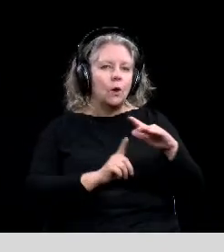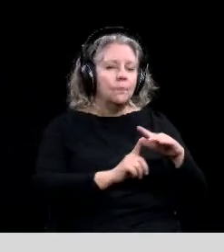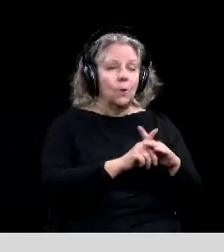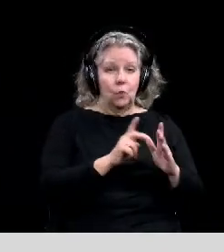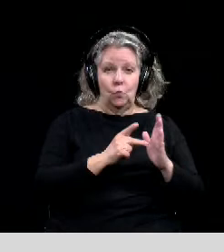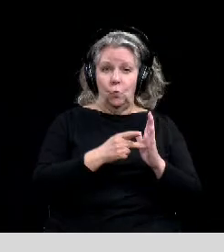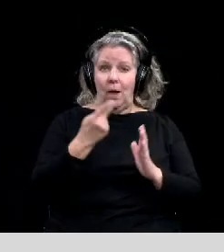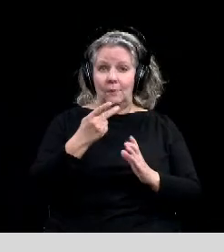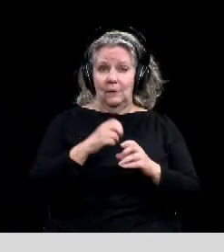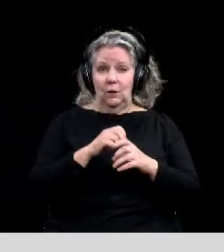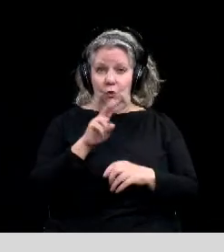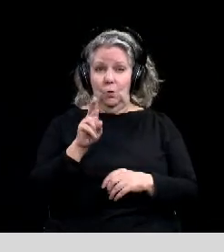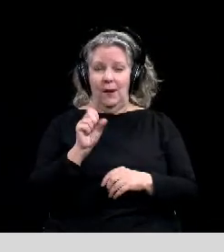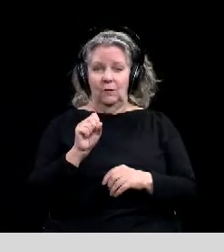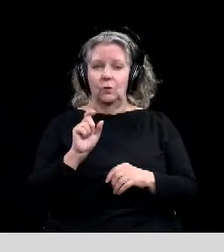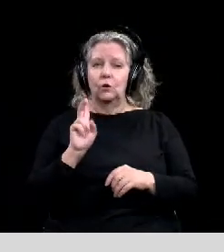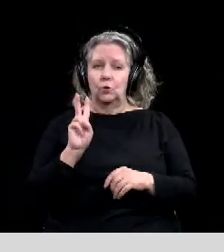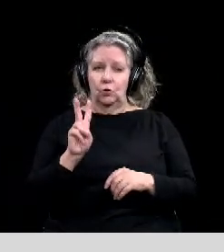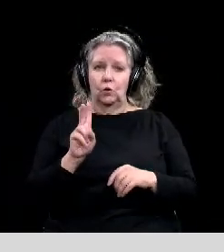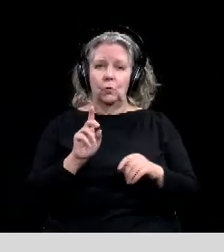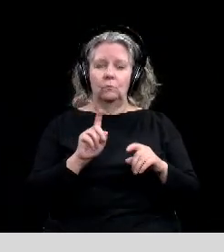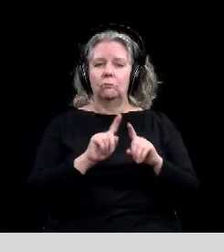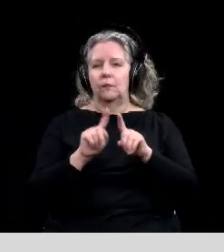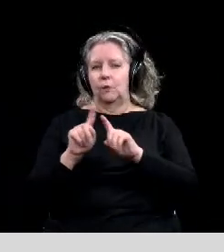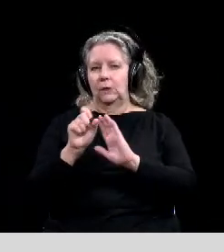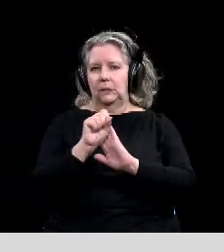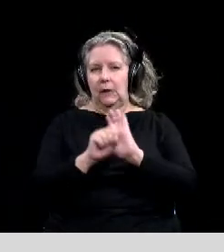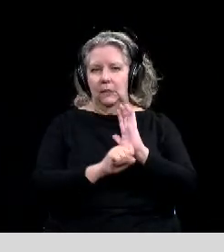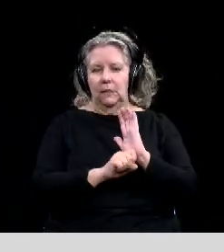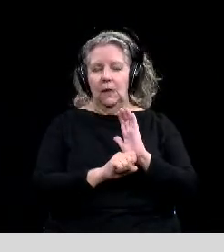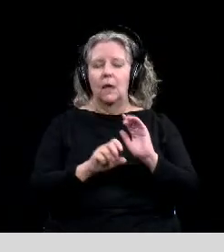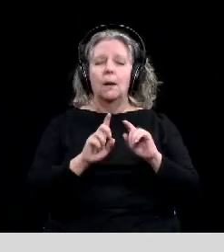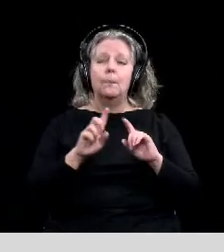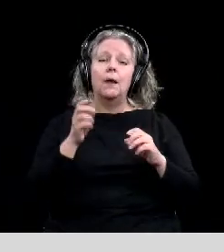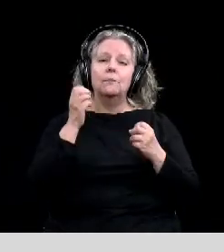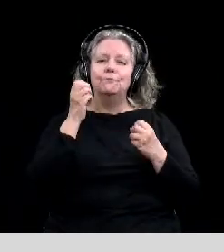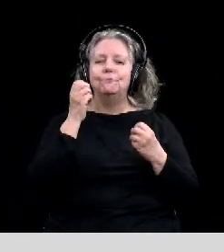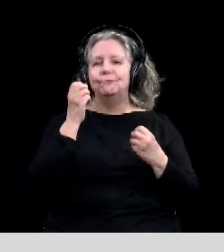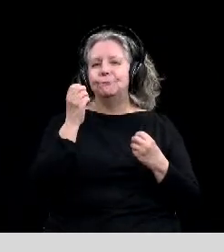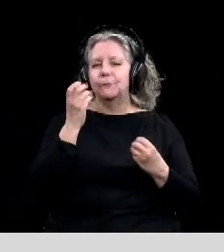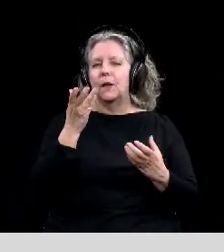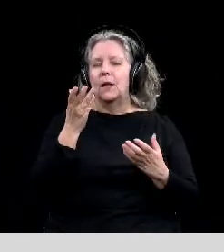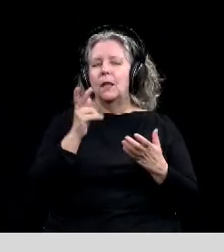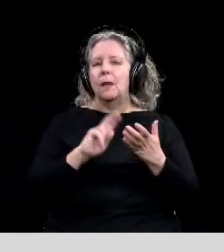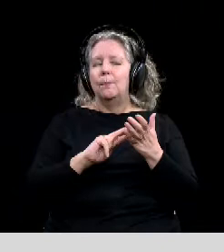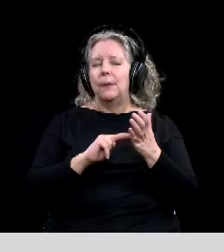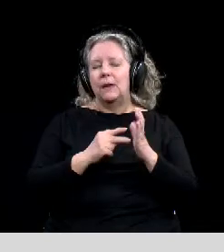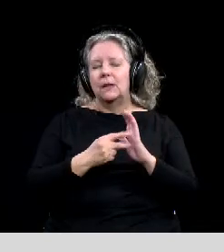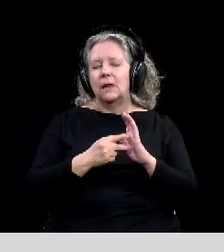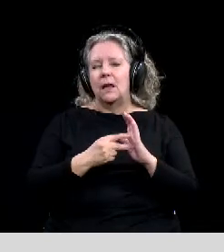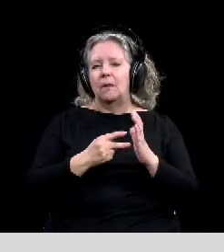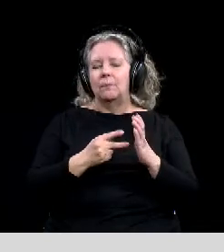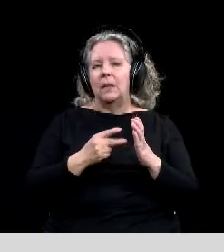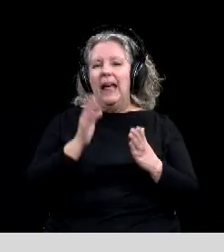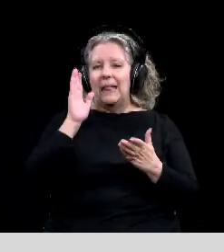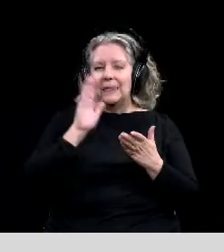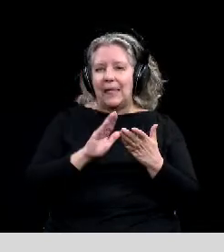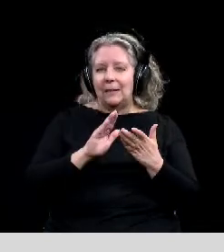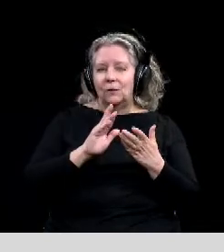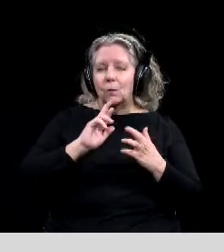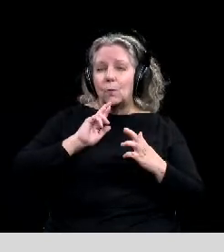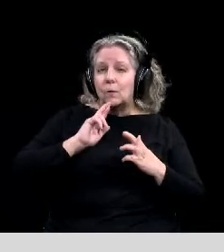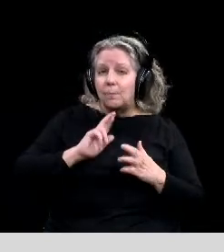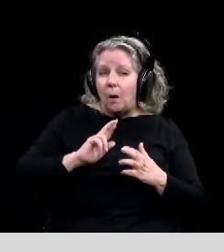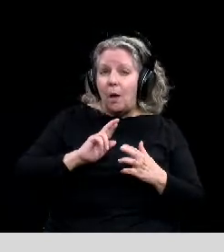say less responsive to the vaccine, when we're looking at response, we're looking at any symptoms at